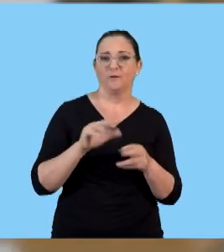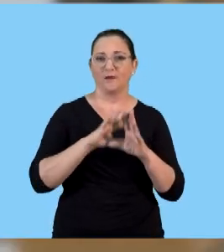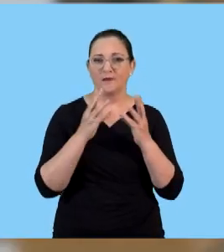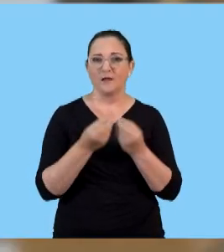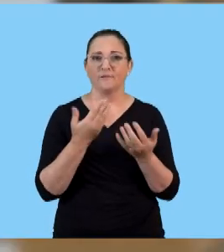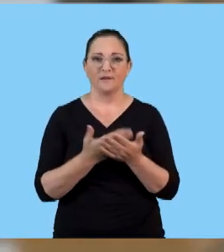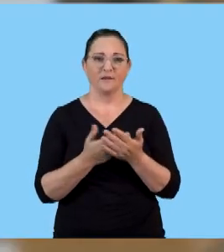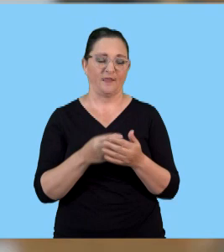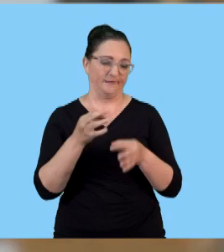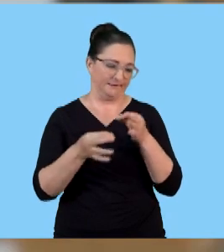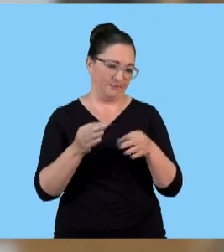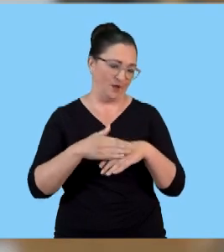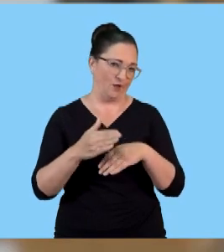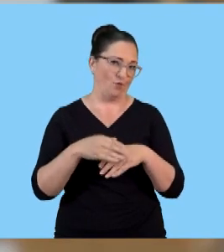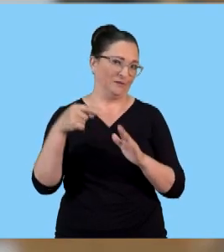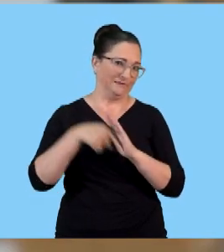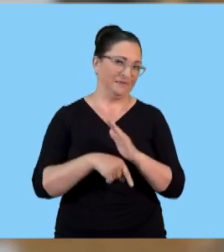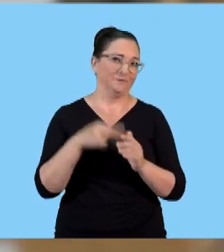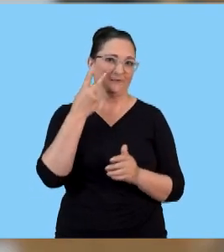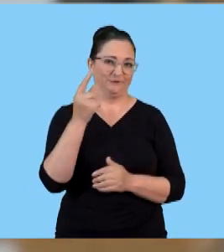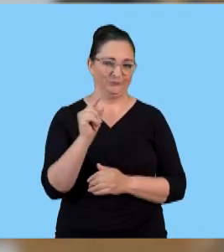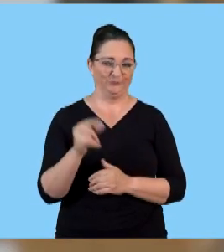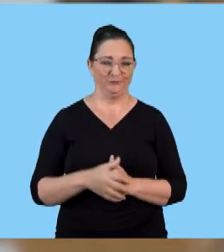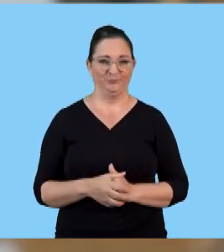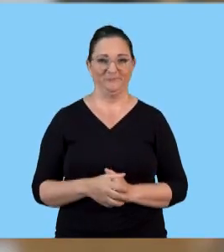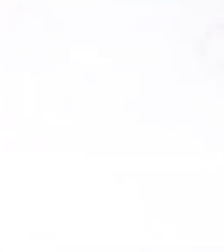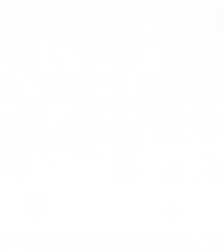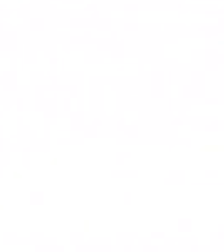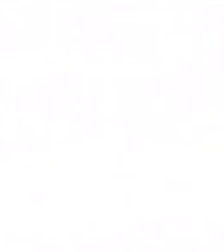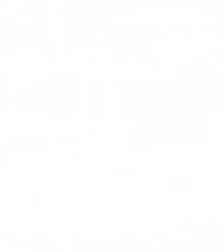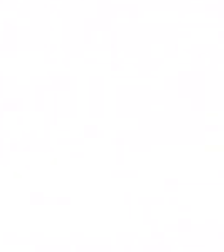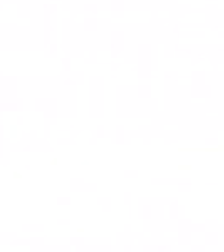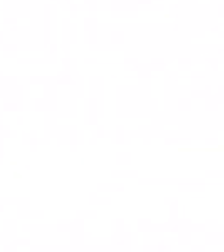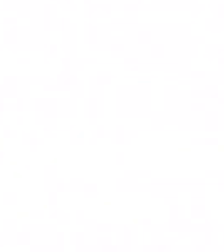we'll take all of this and put it into context. See you now.